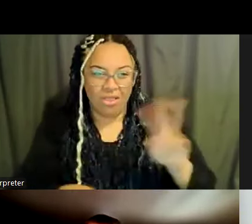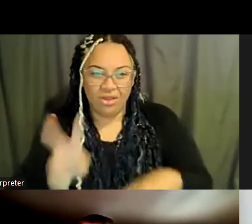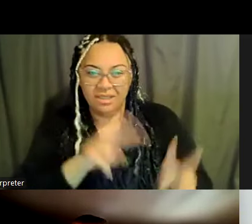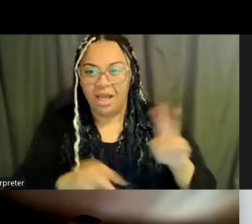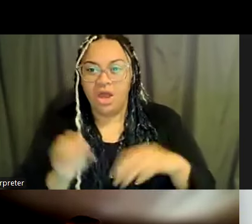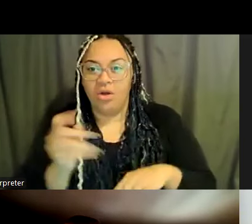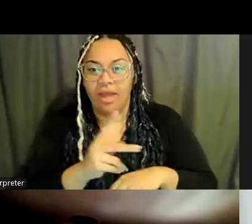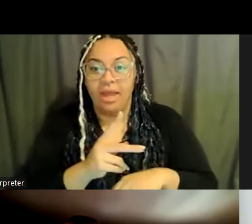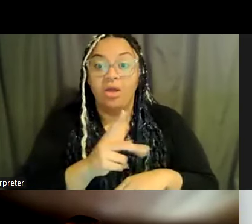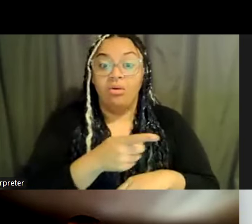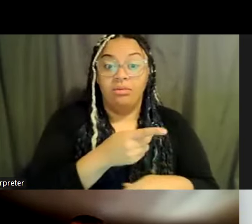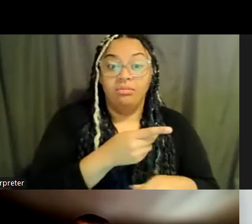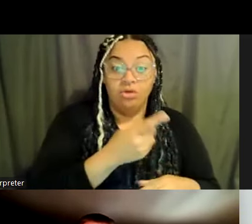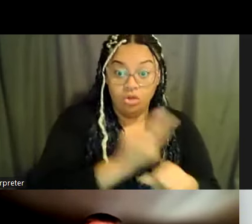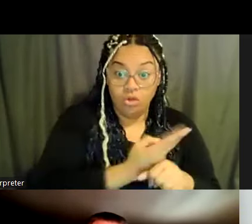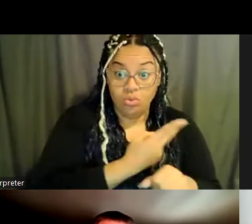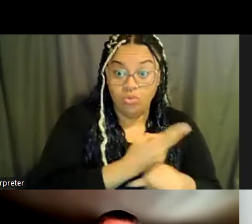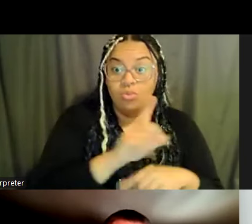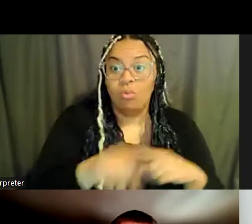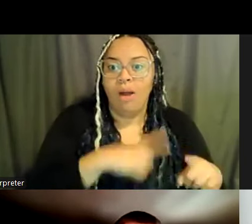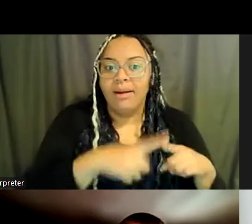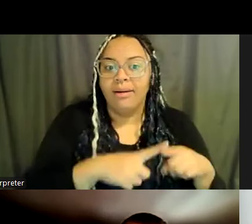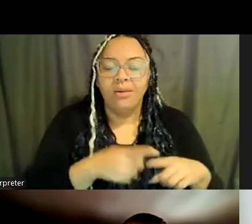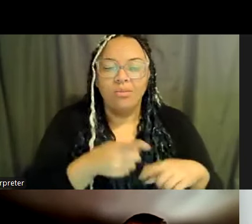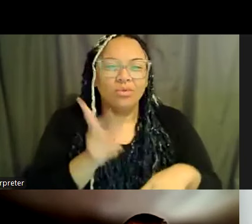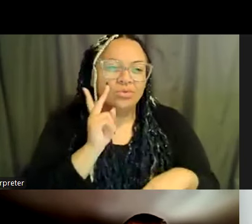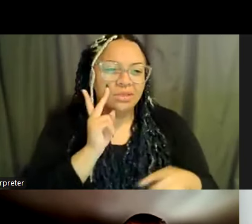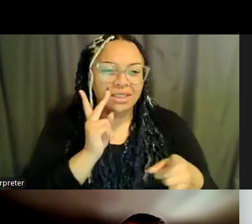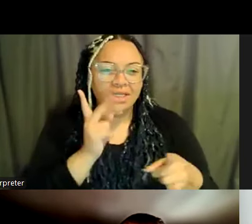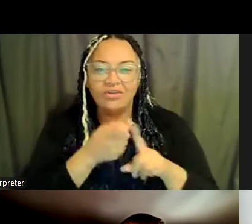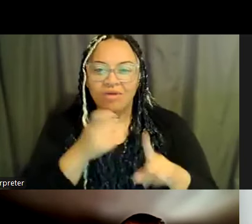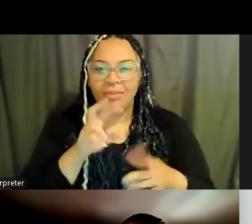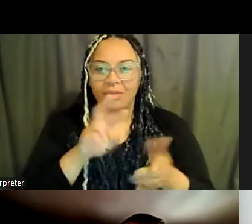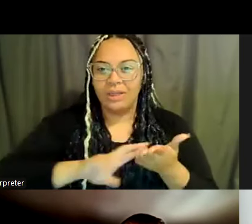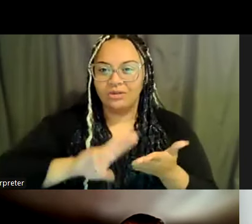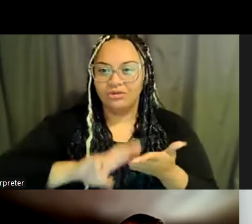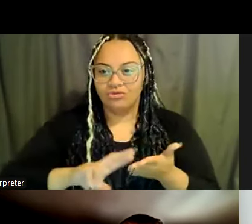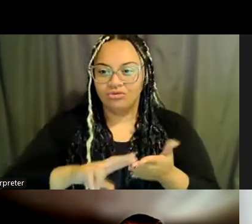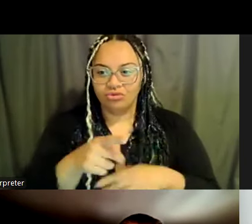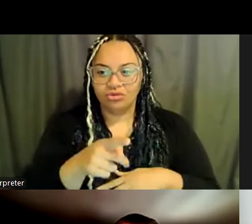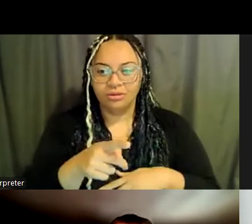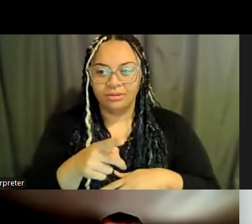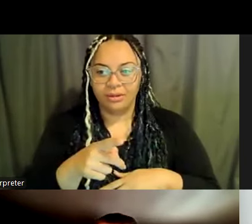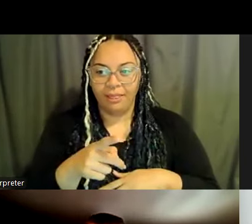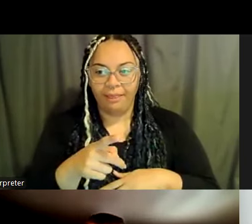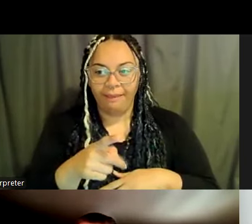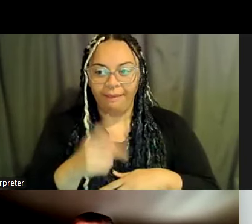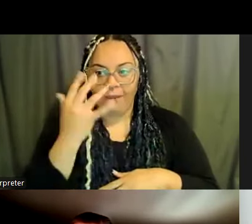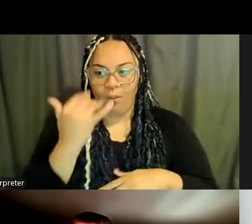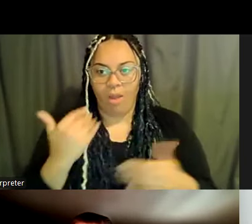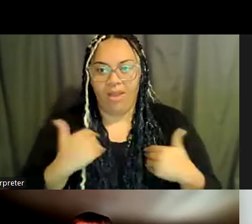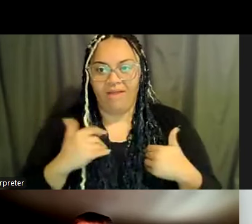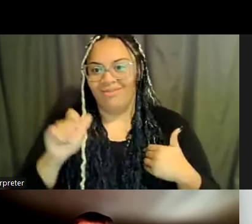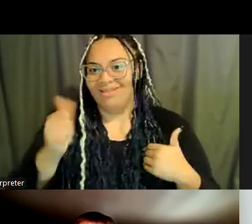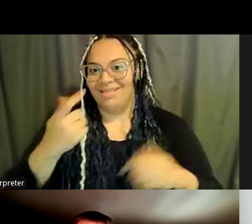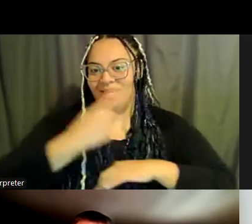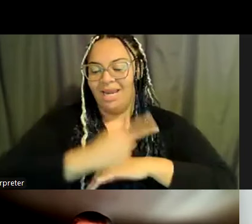these firearms actually being used? And what you see here from the data is that there was, and this is why we have that 10-day waiting